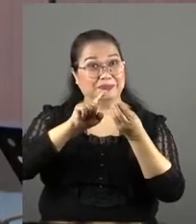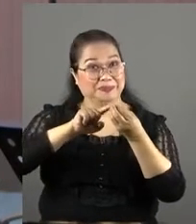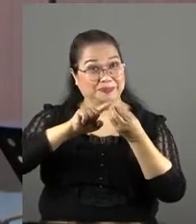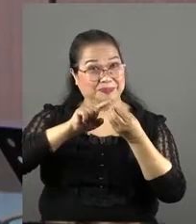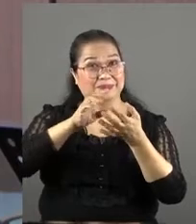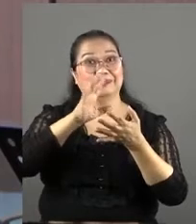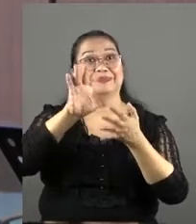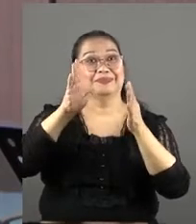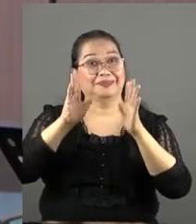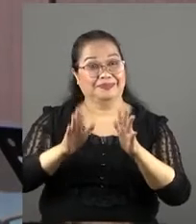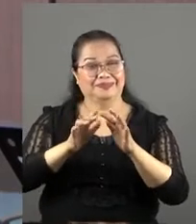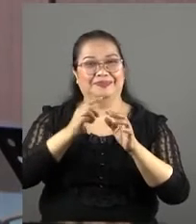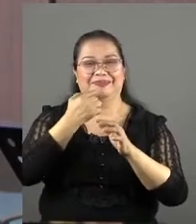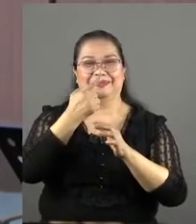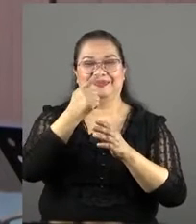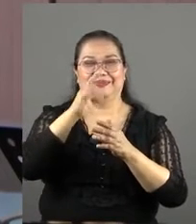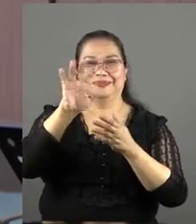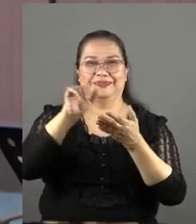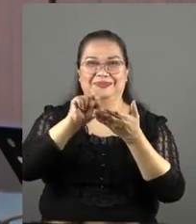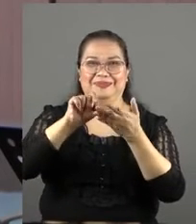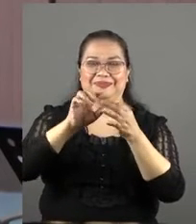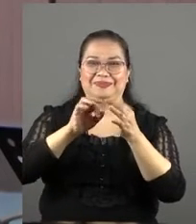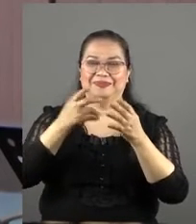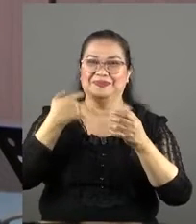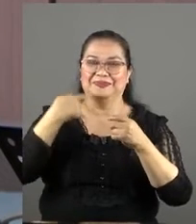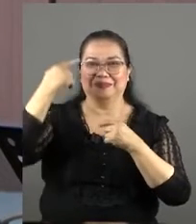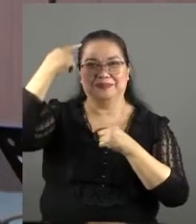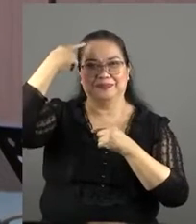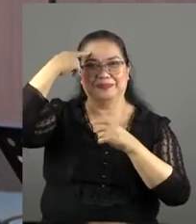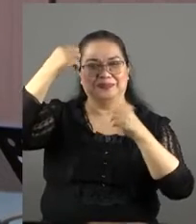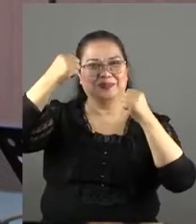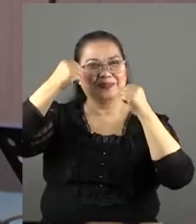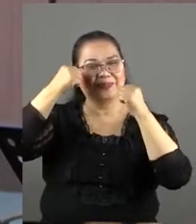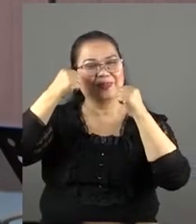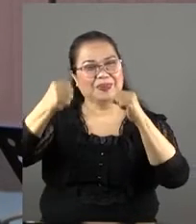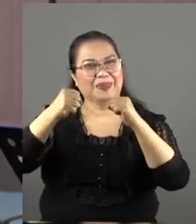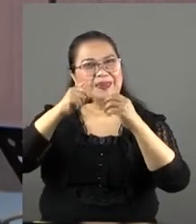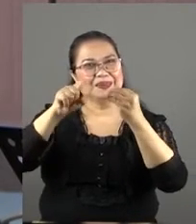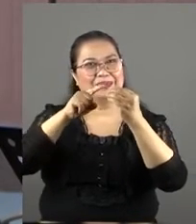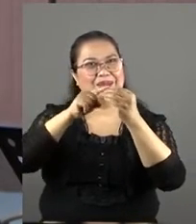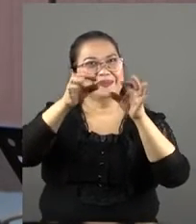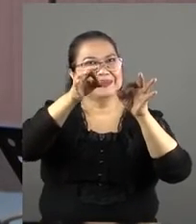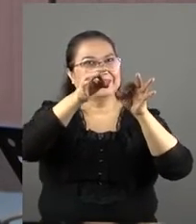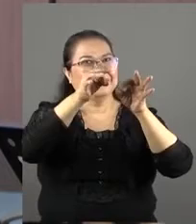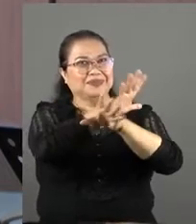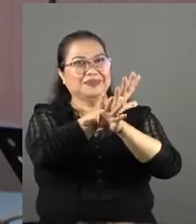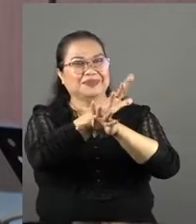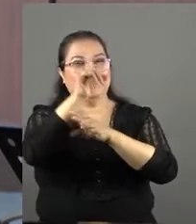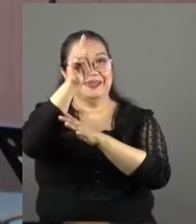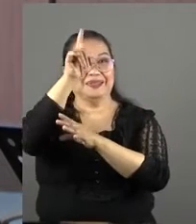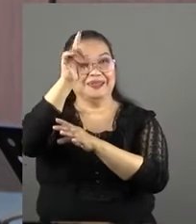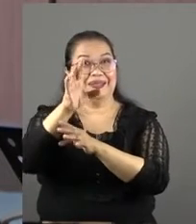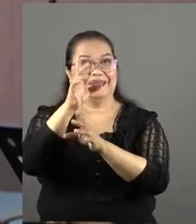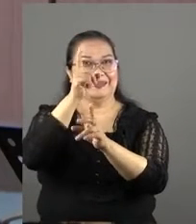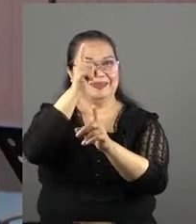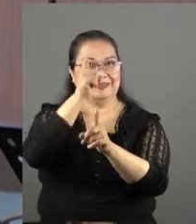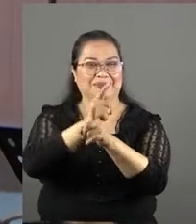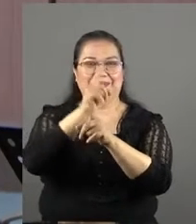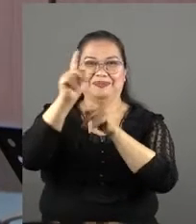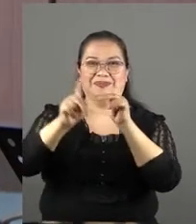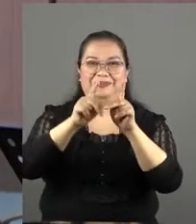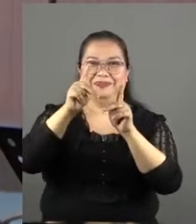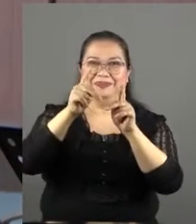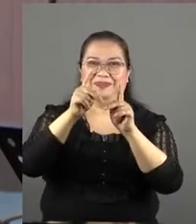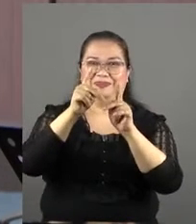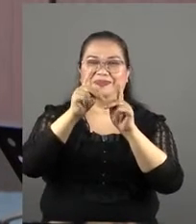will read it, that the author probably had in mind a strong notion of the vindication of God's righteous people, a